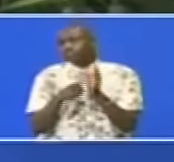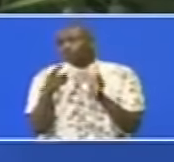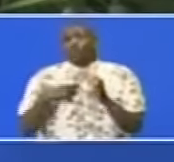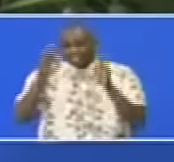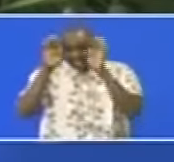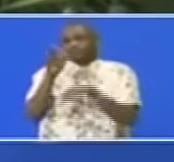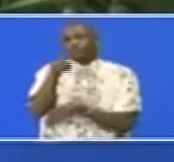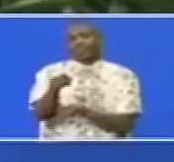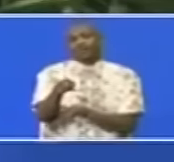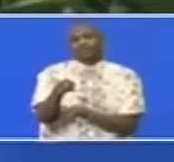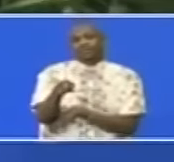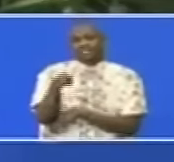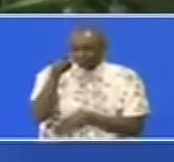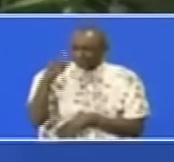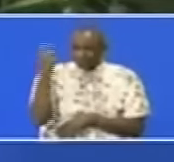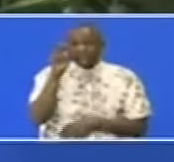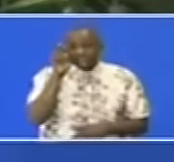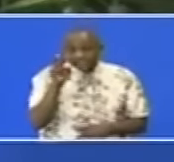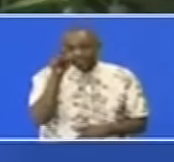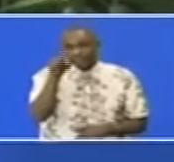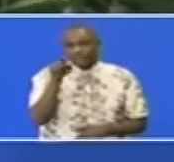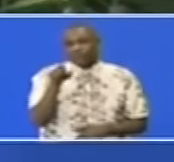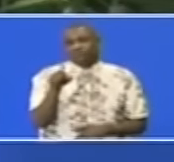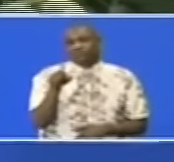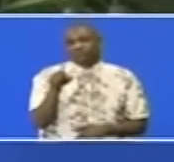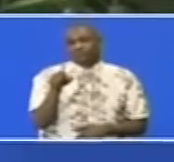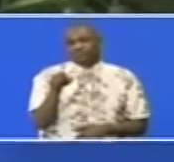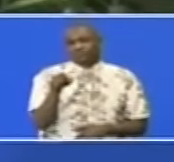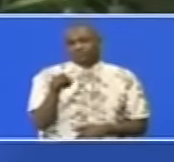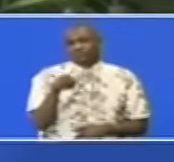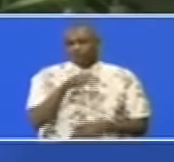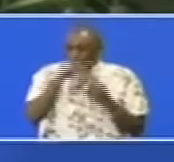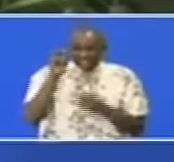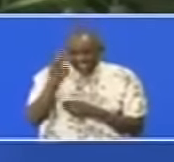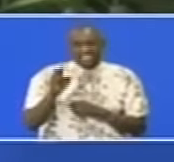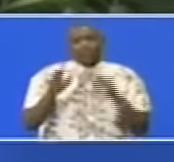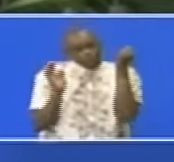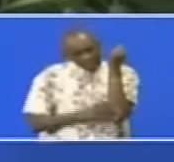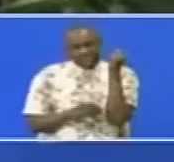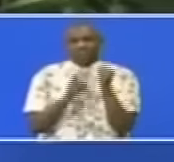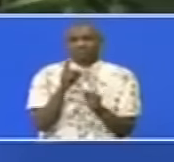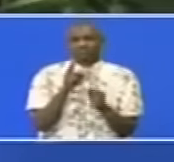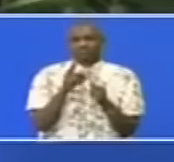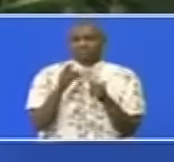they only see that and through that tunnel, and they don't see the rest of